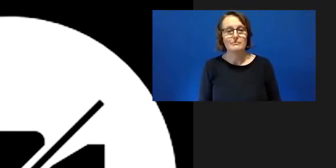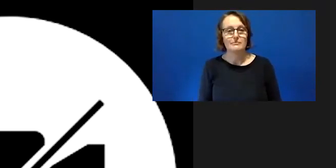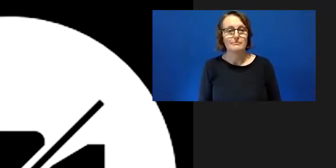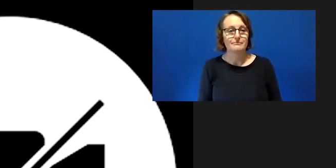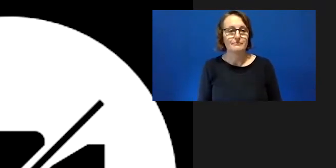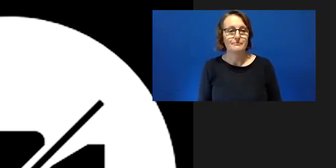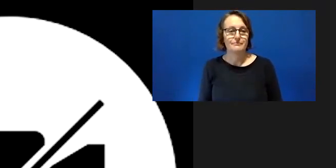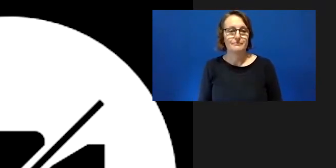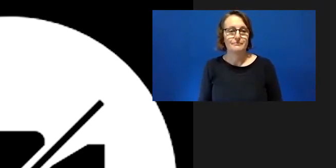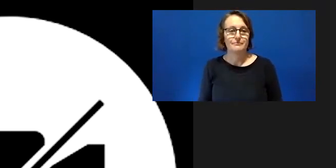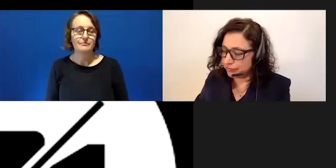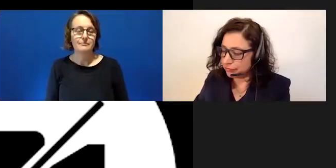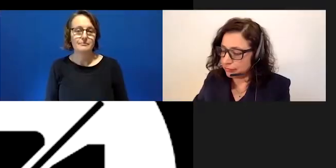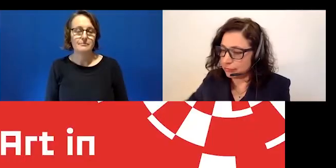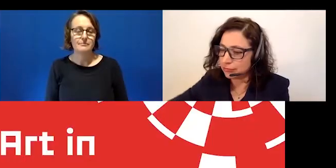Okay.